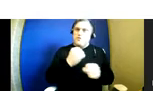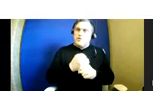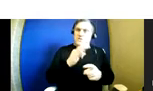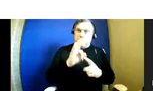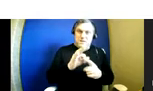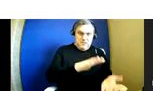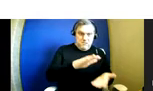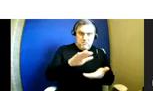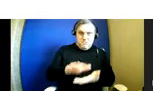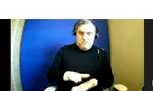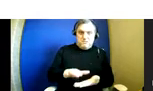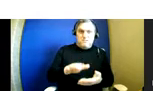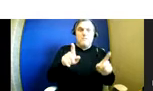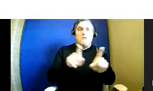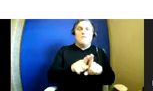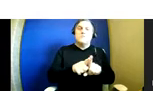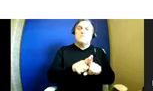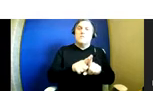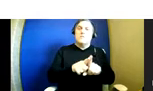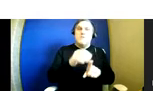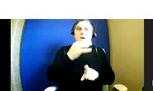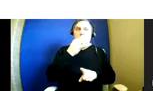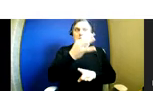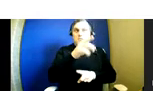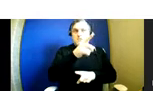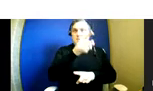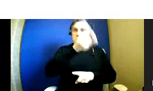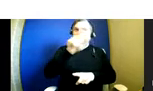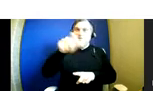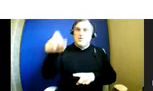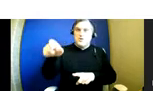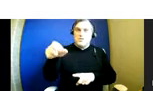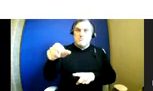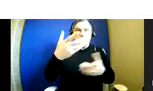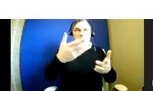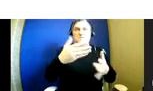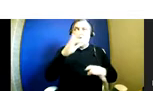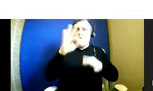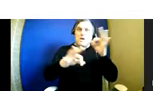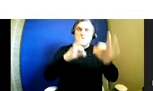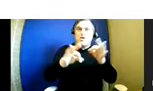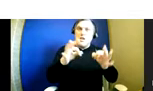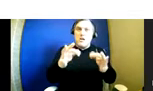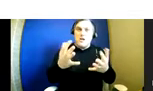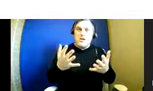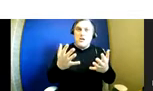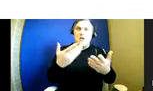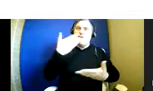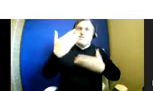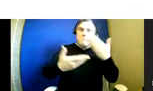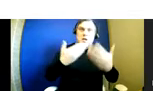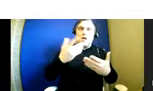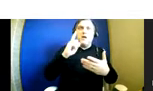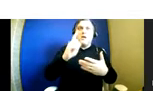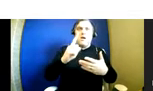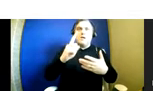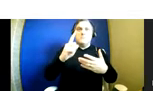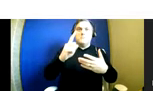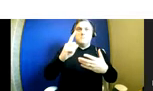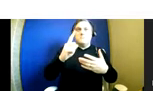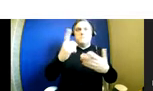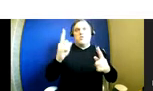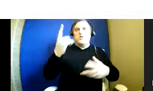We also ask for patients to provide a questionnaire where they explain and also score their